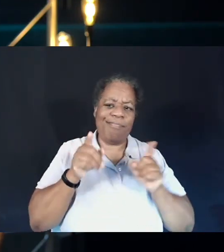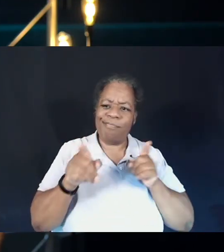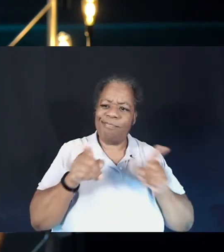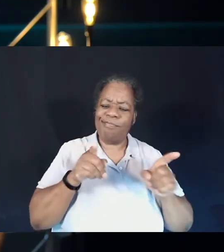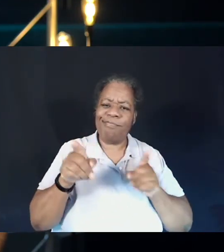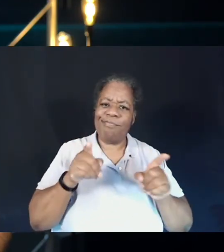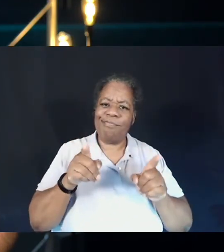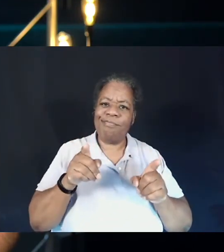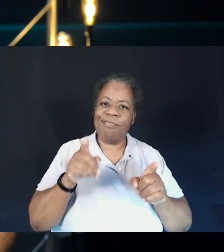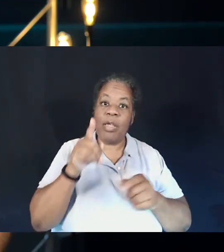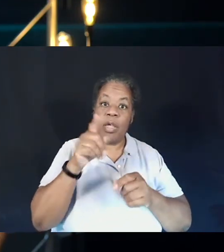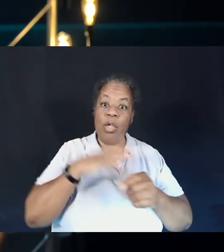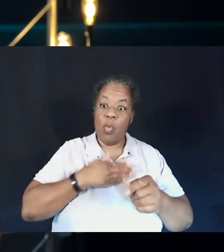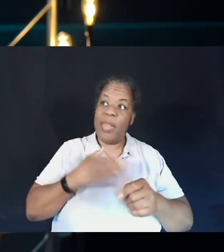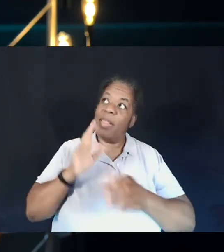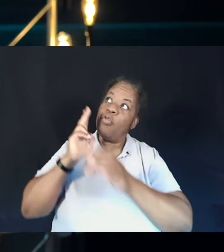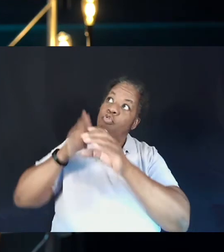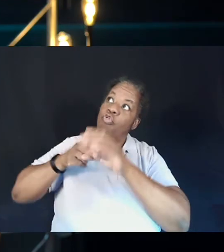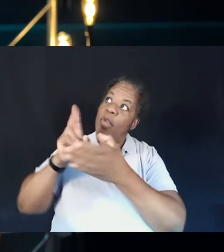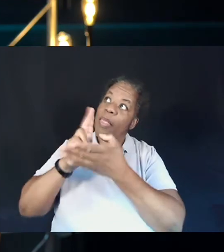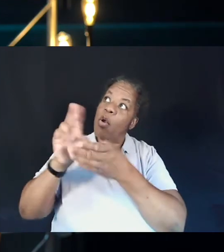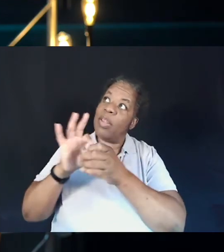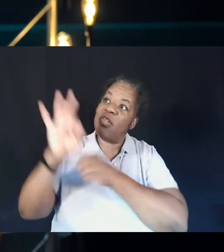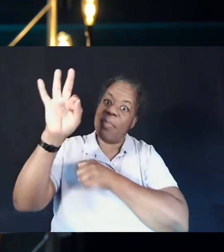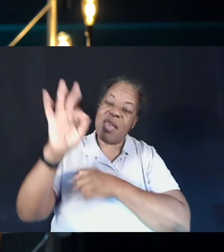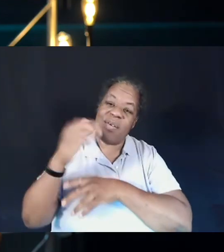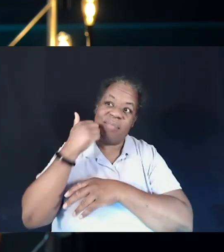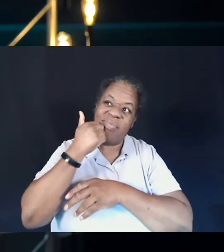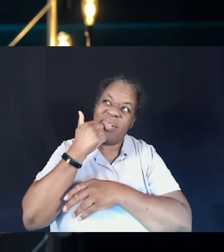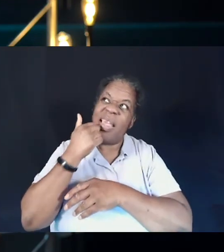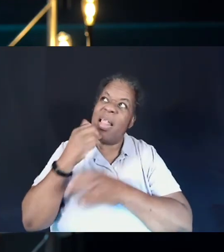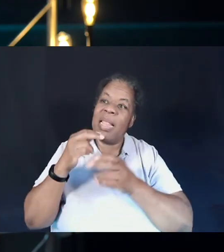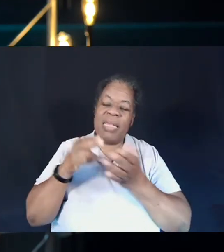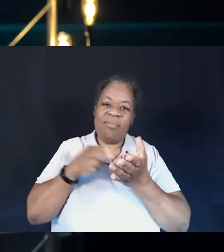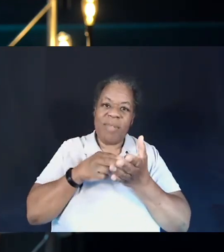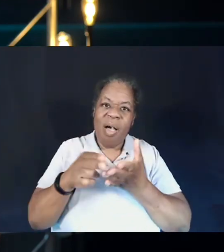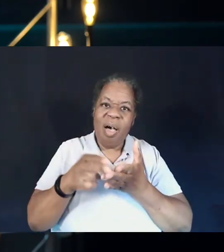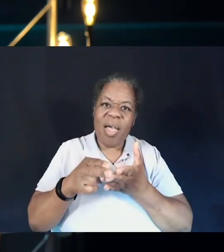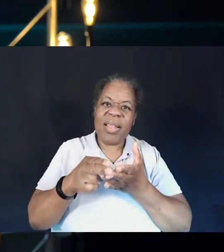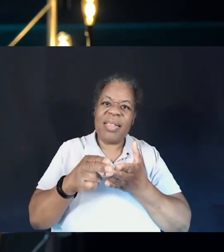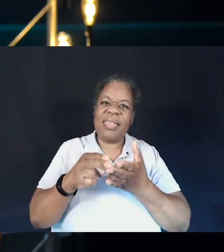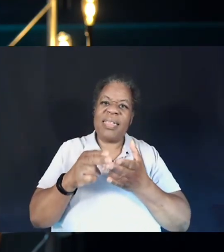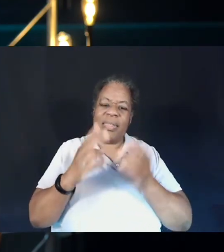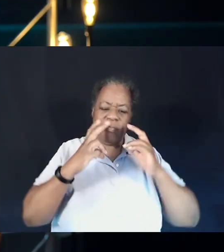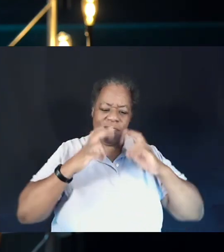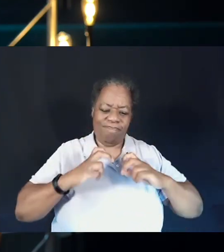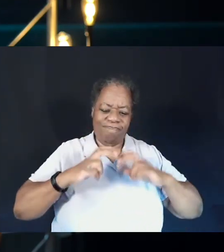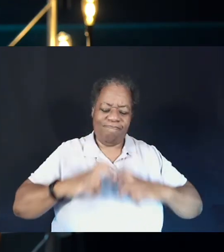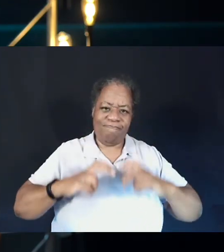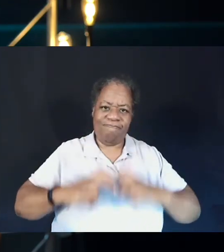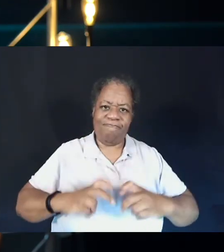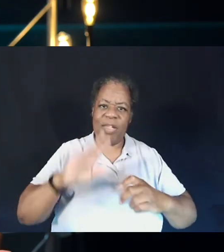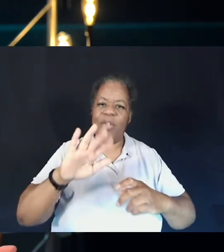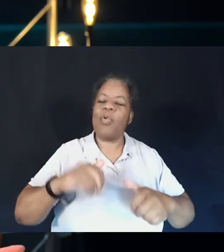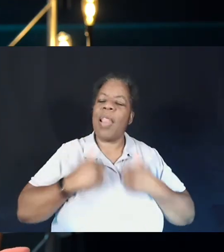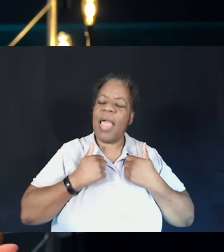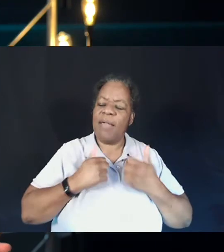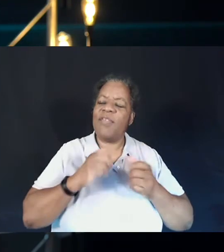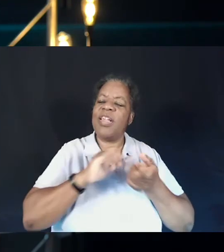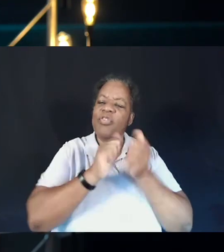Spirit in a daily honest reflection, then your life will begin to change. Back to